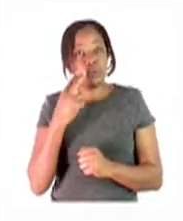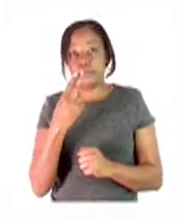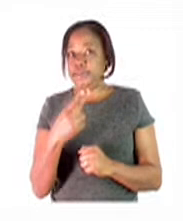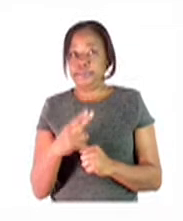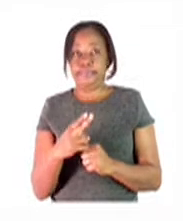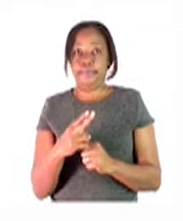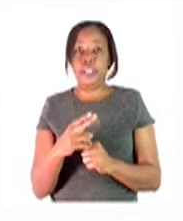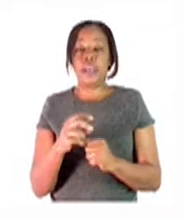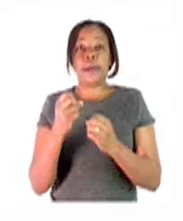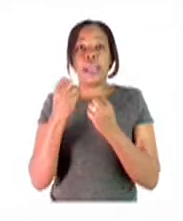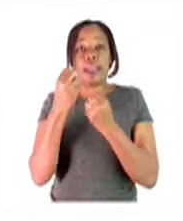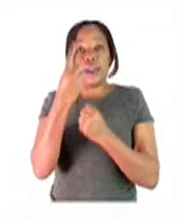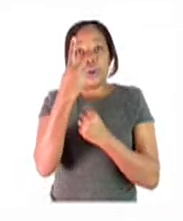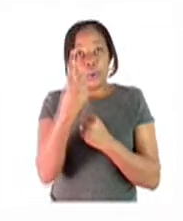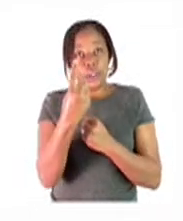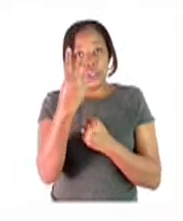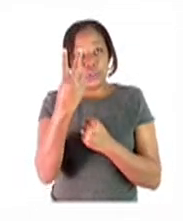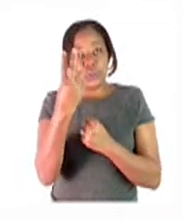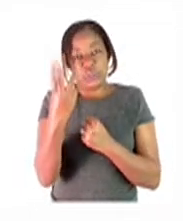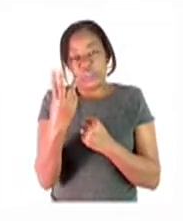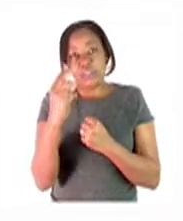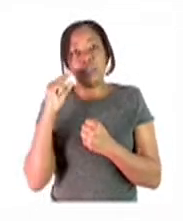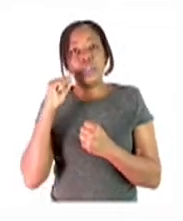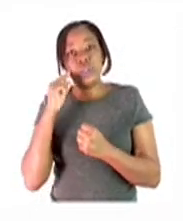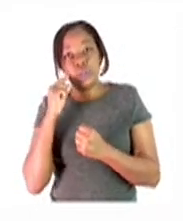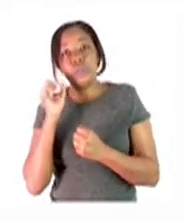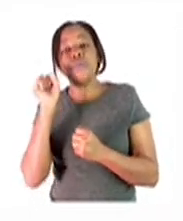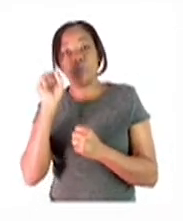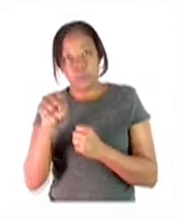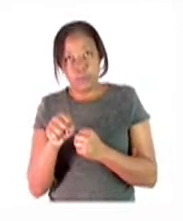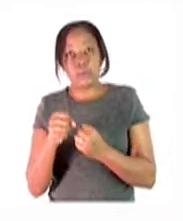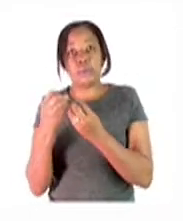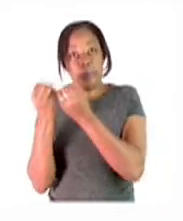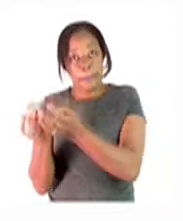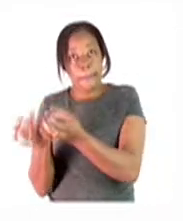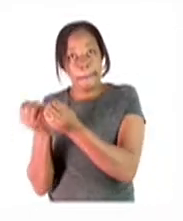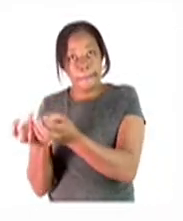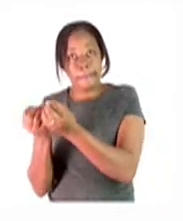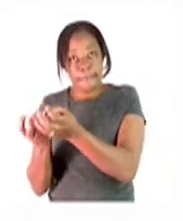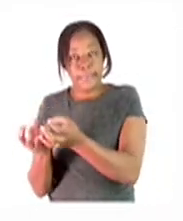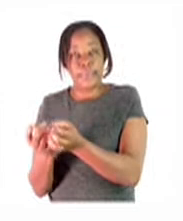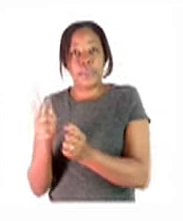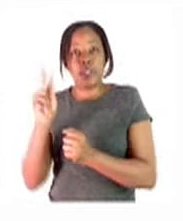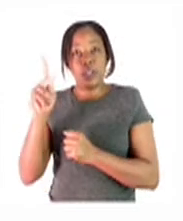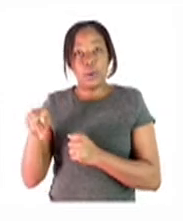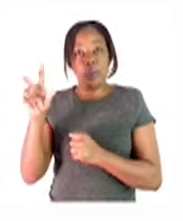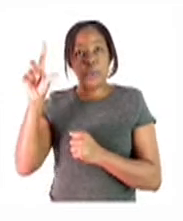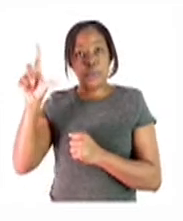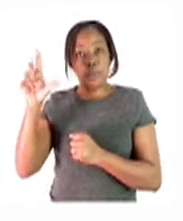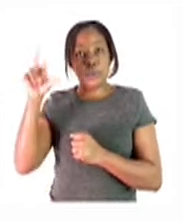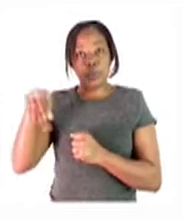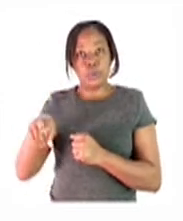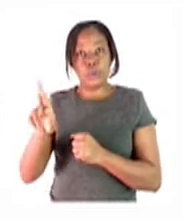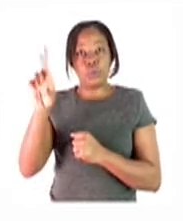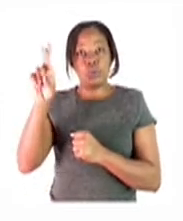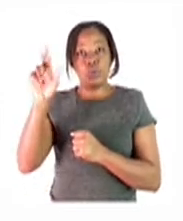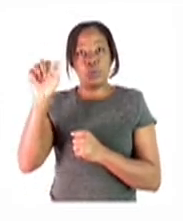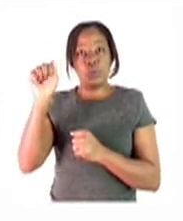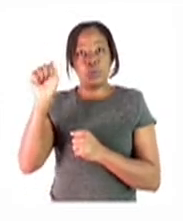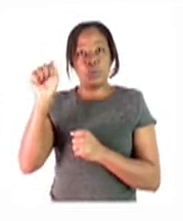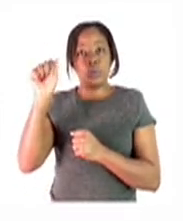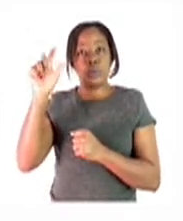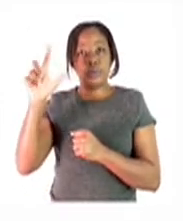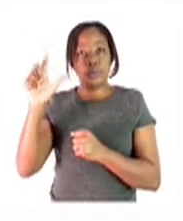2, then that is what we call plural, because there are many. Now we are going to write the plural for each